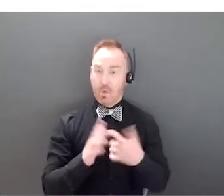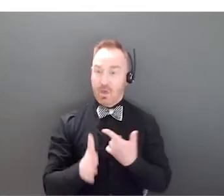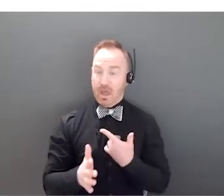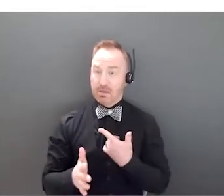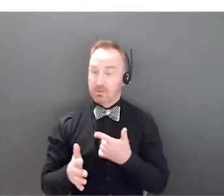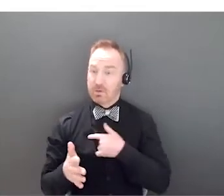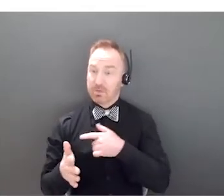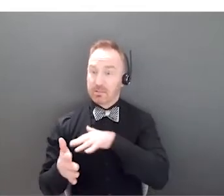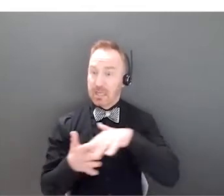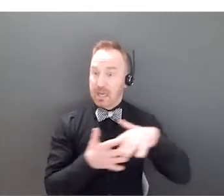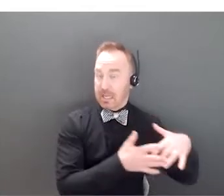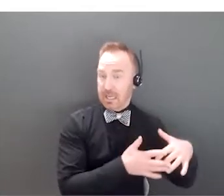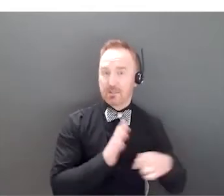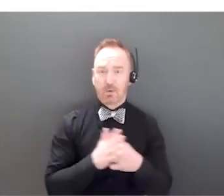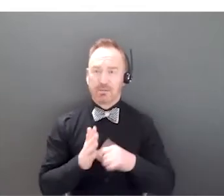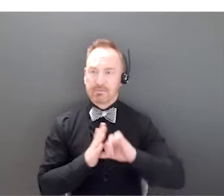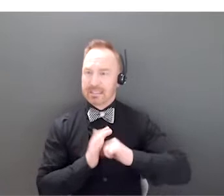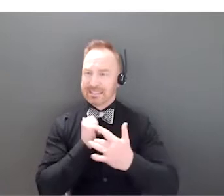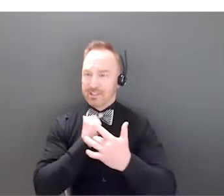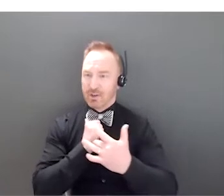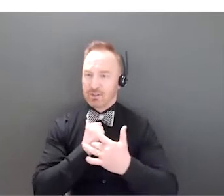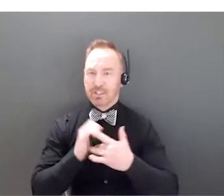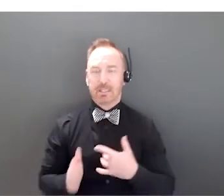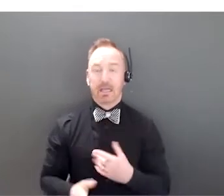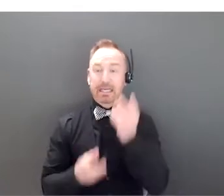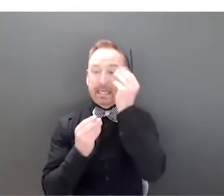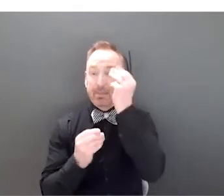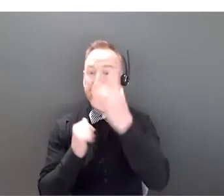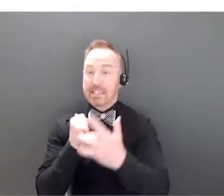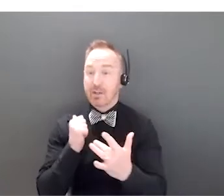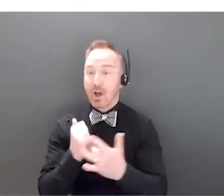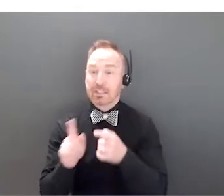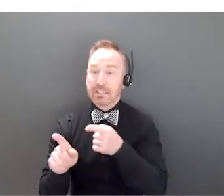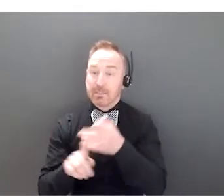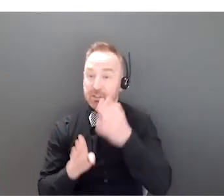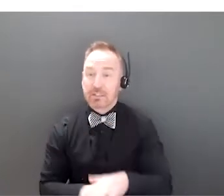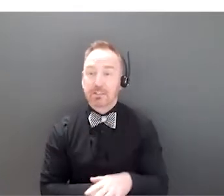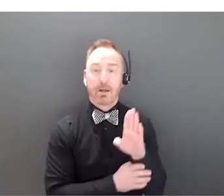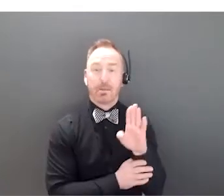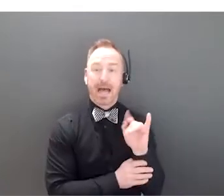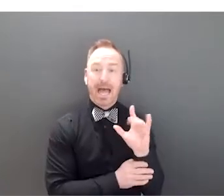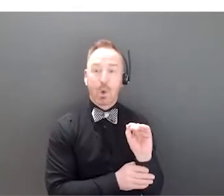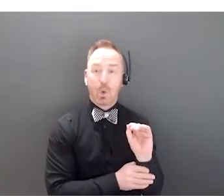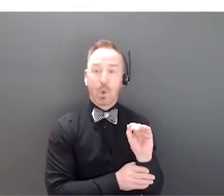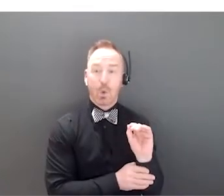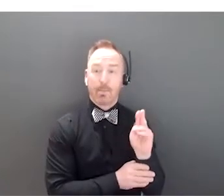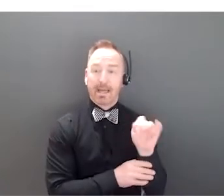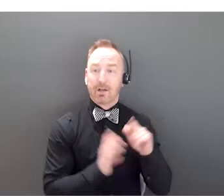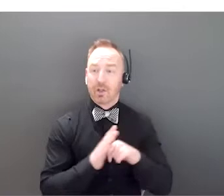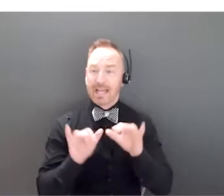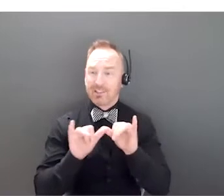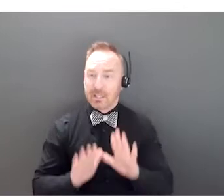emergence of technology-related occupations like information technology specialists or biomedical engineers, but they also talk about the growth